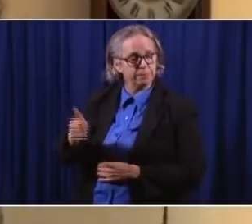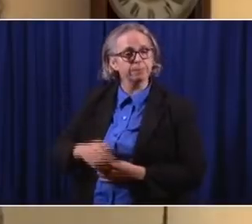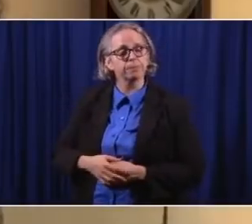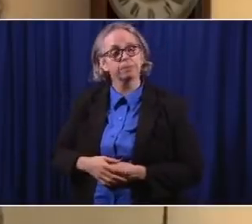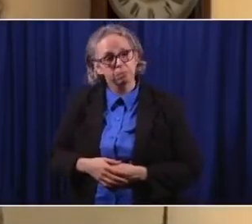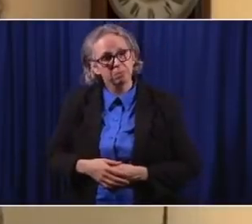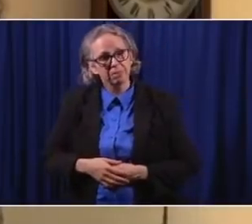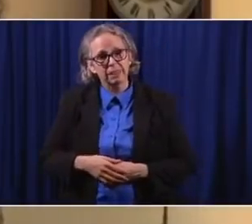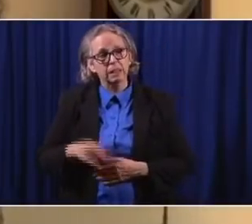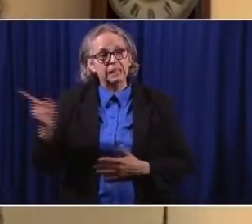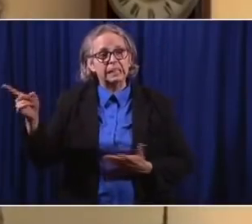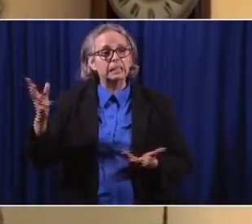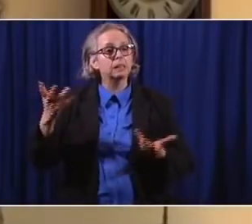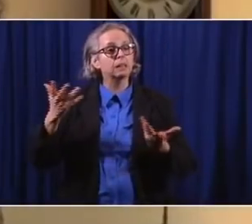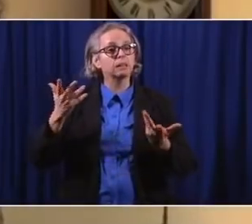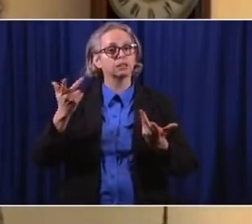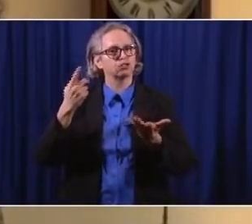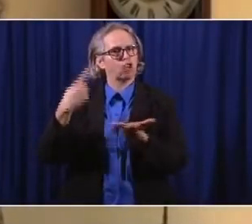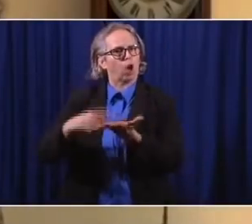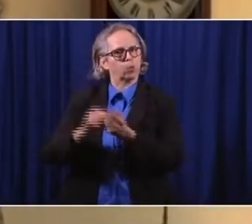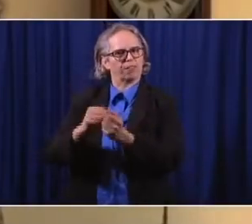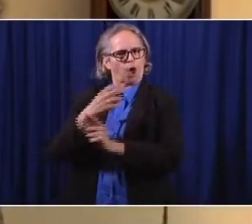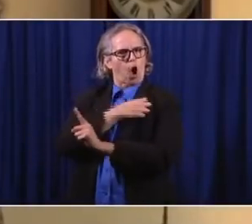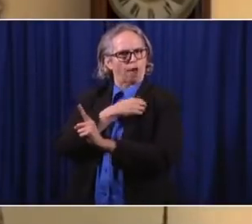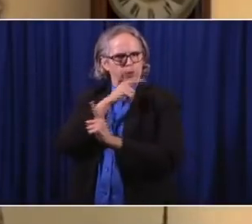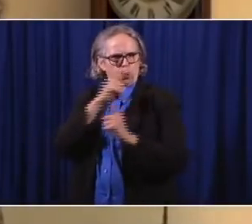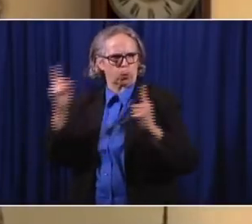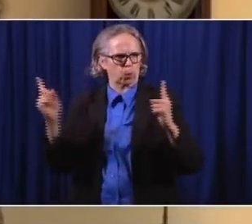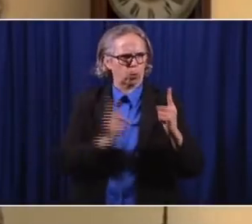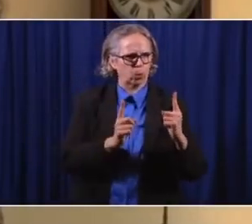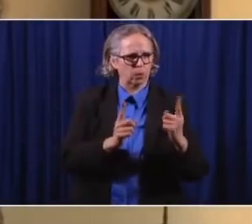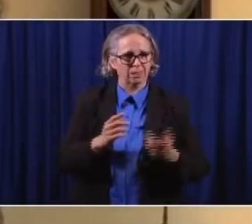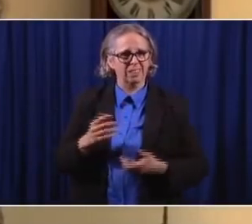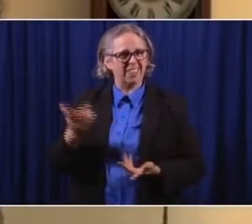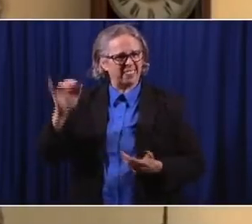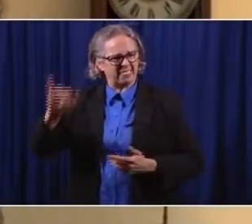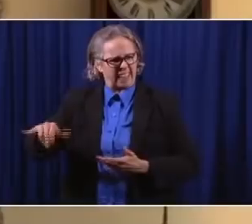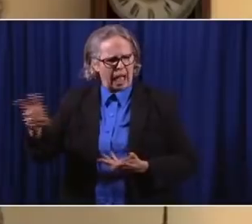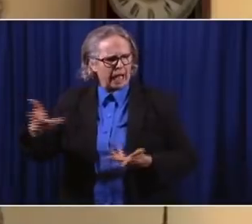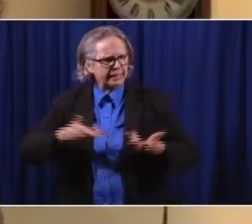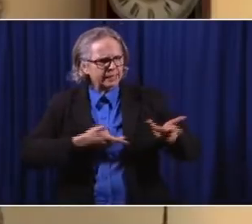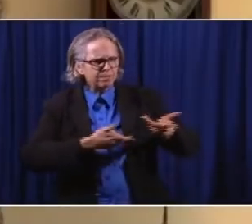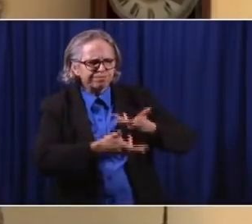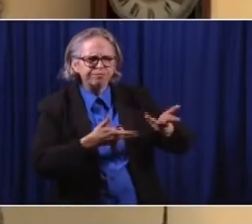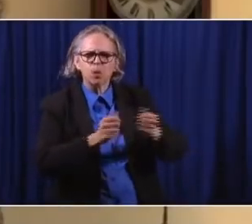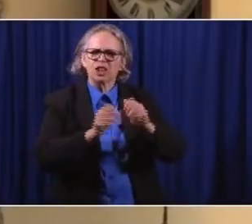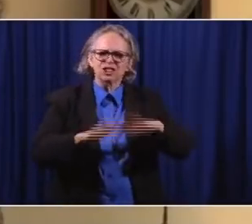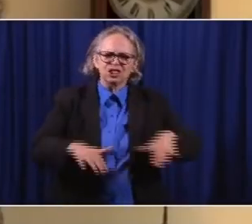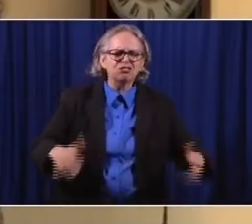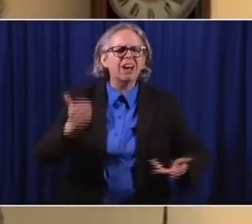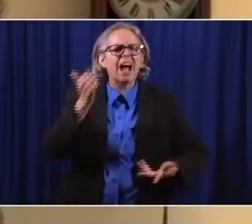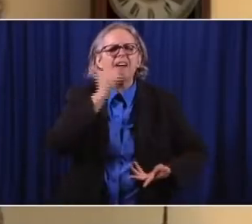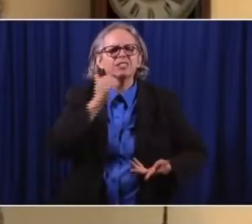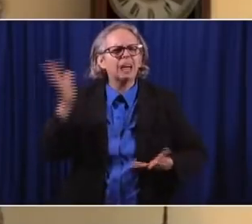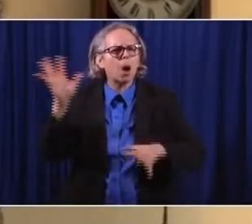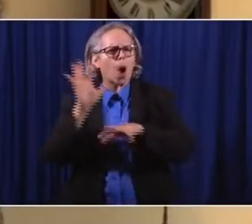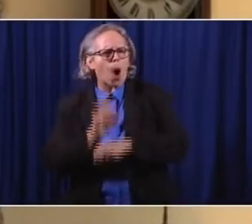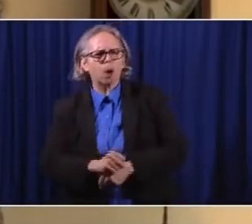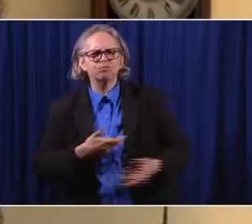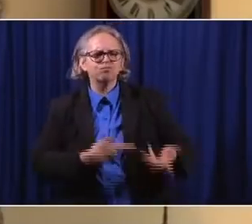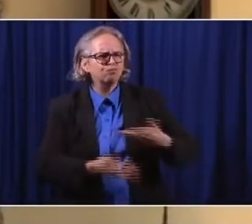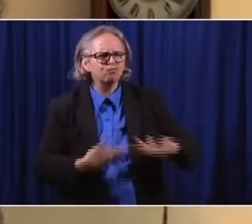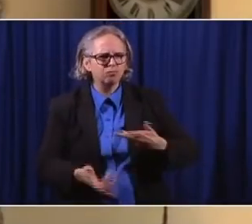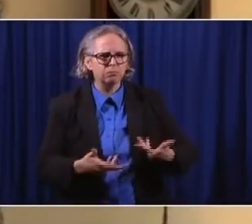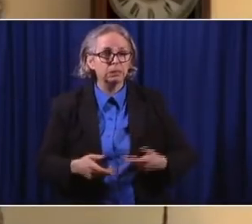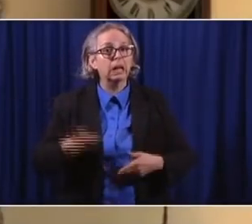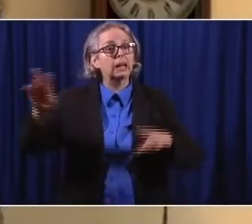officer. He said the officer is our resource officer, works with kids all the time. To quote the superintendent, could